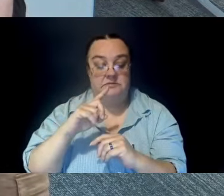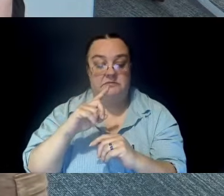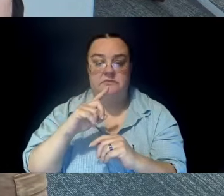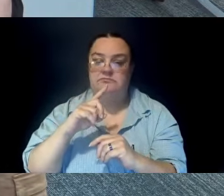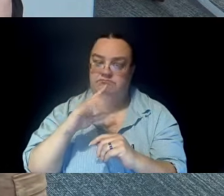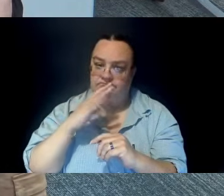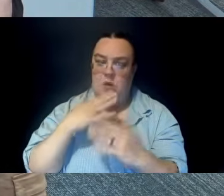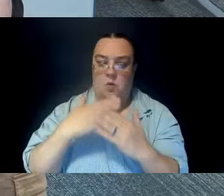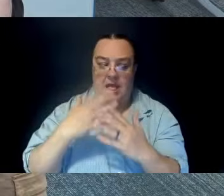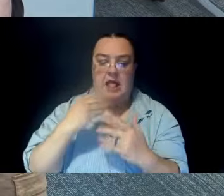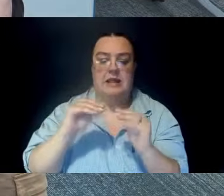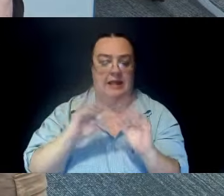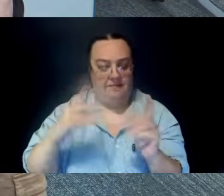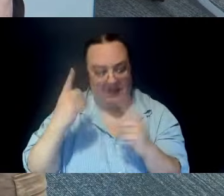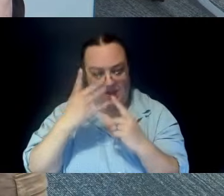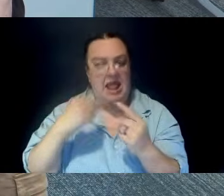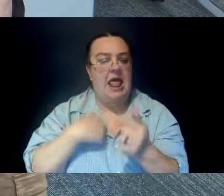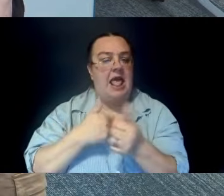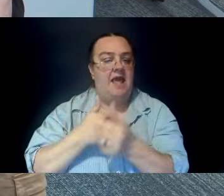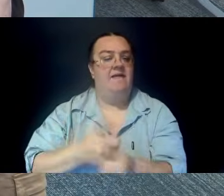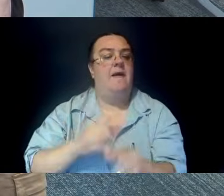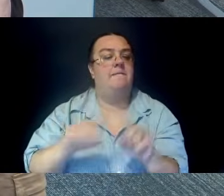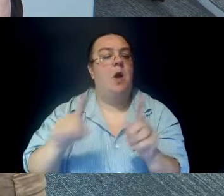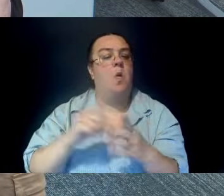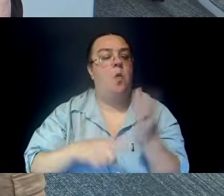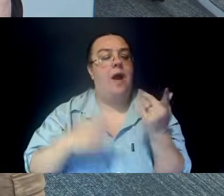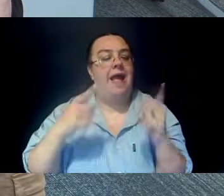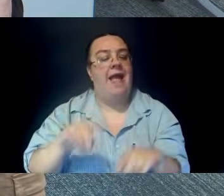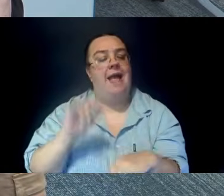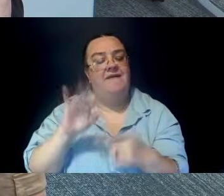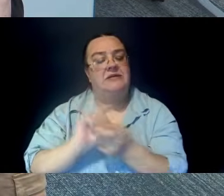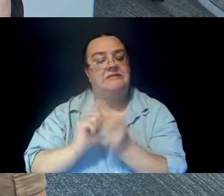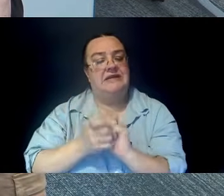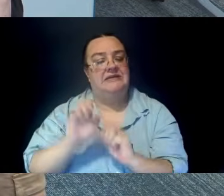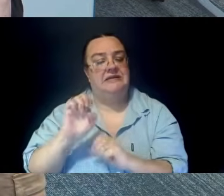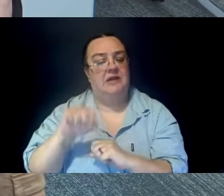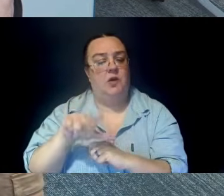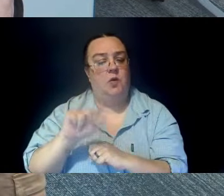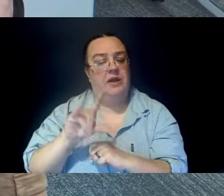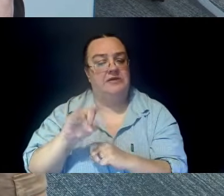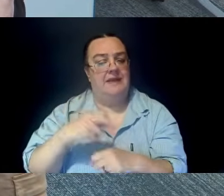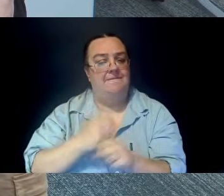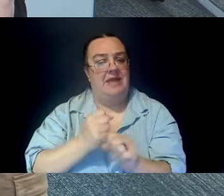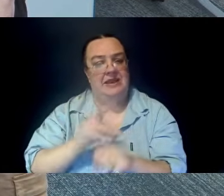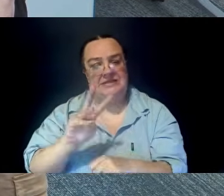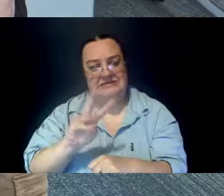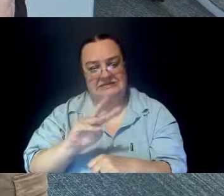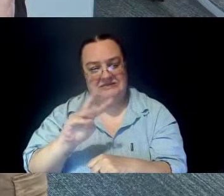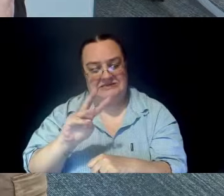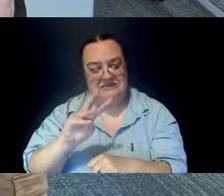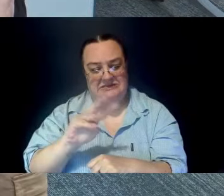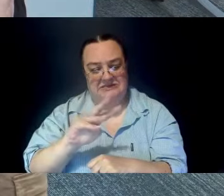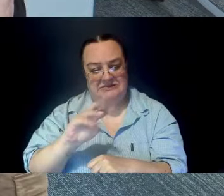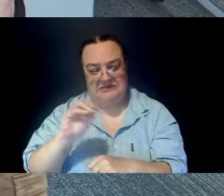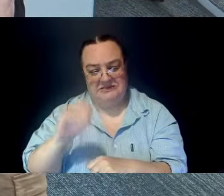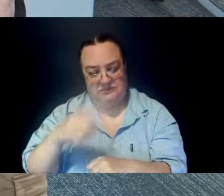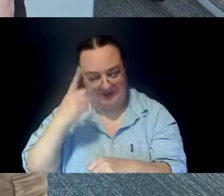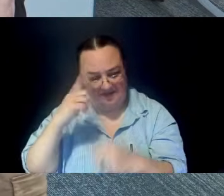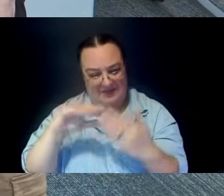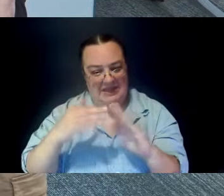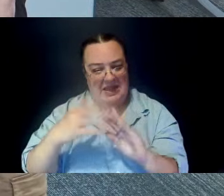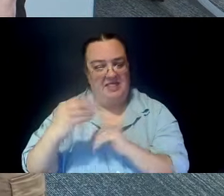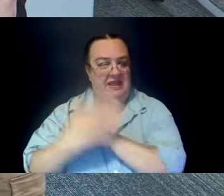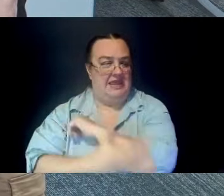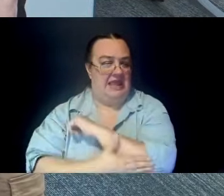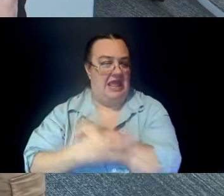But what happens if you change the equation and made it 6% for the town, and the county got